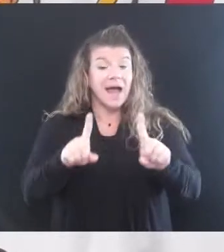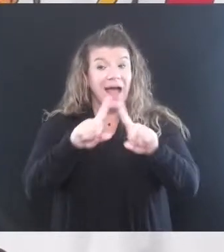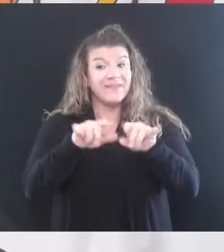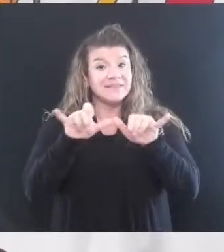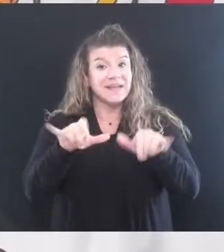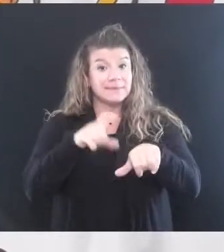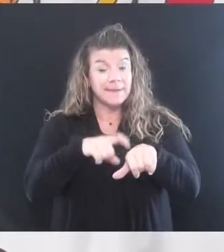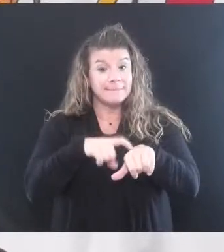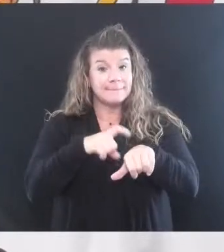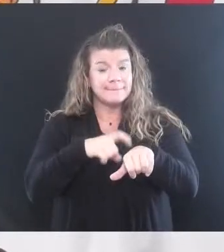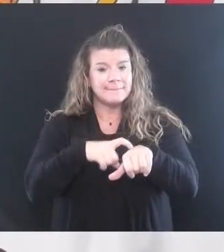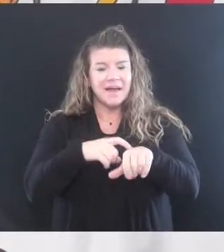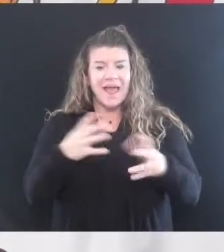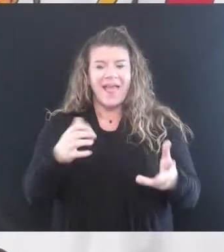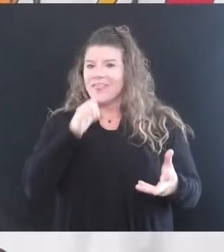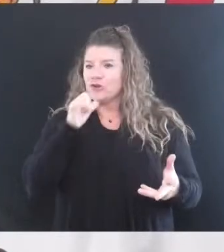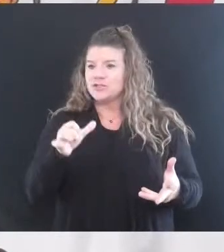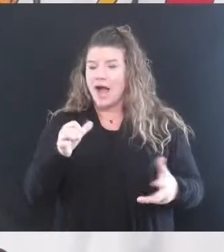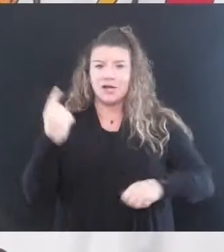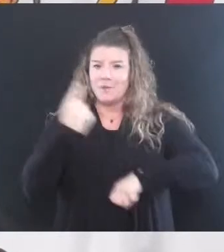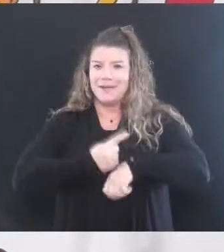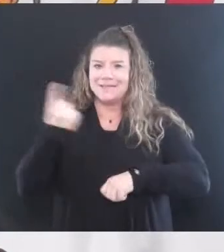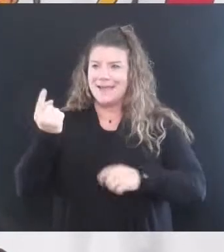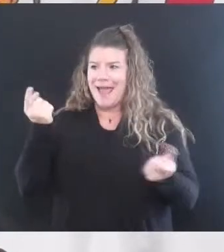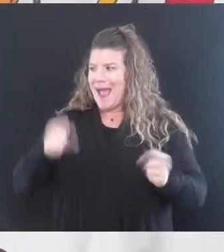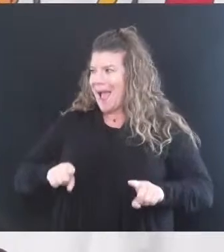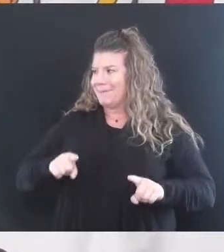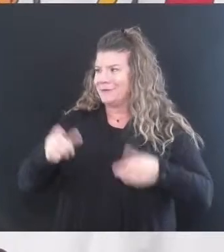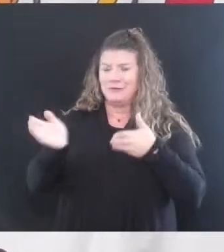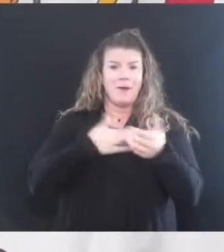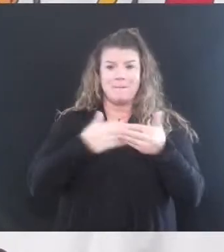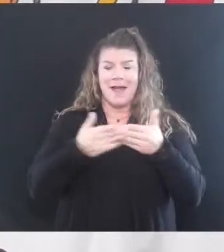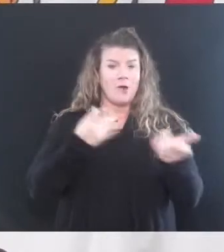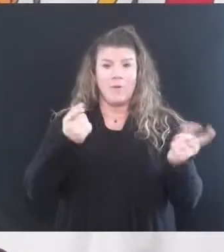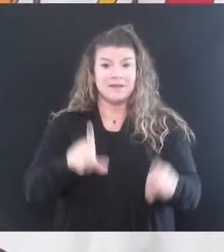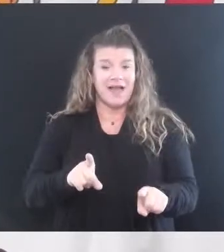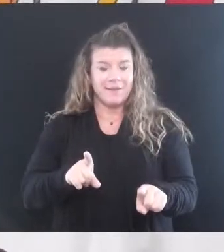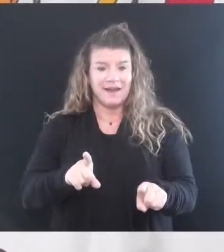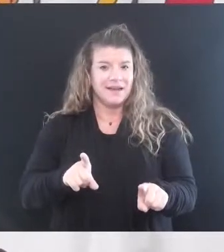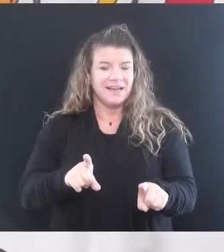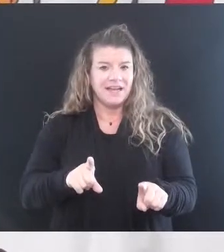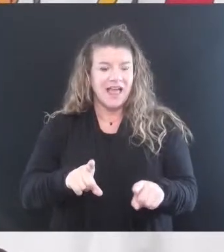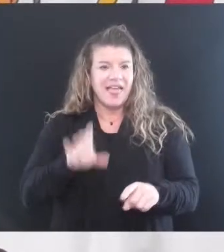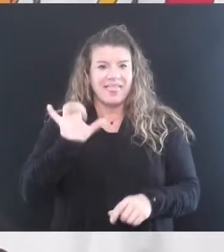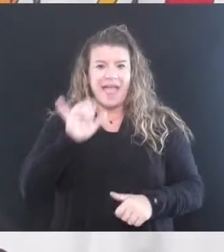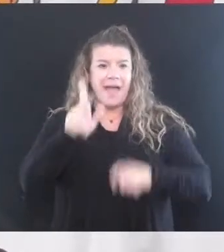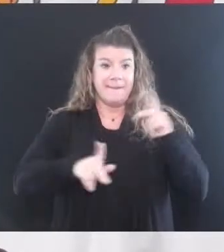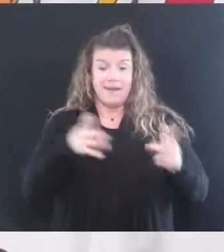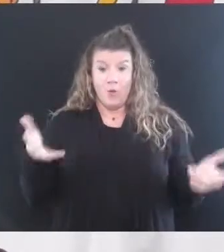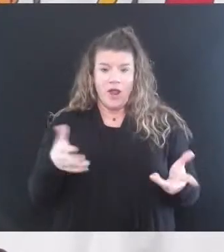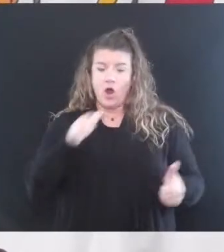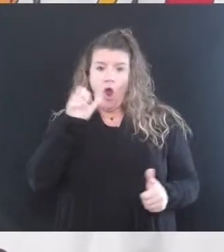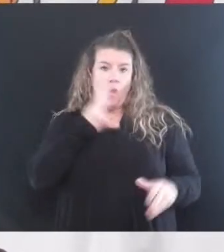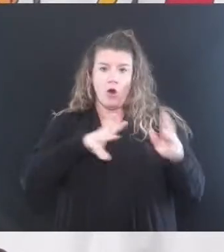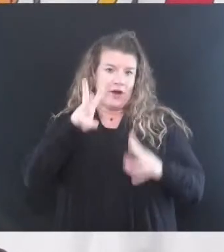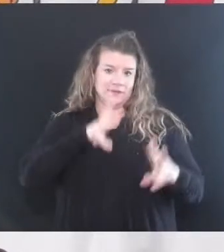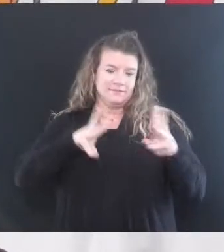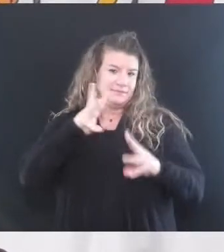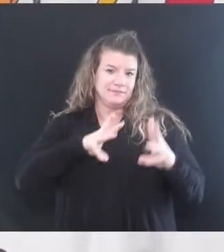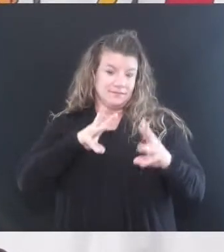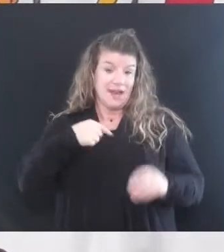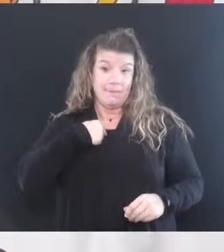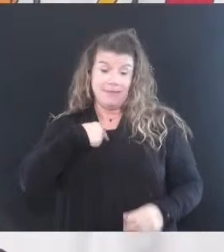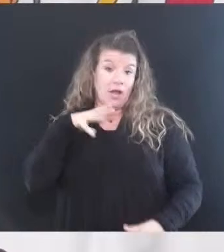time, there's not going to be a day that goes by, no matter what the circumstances may be, that people here aren't concerned, and me